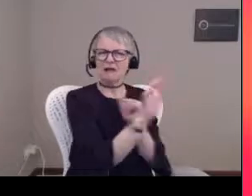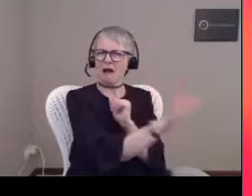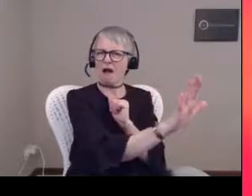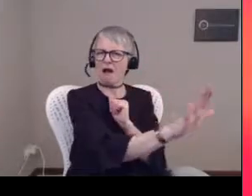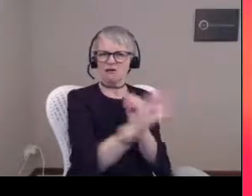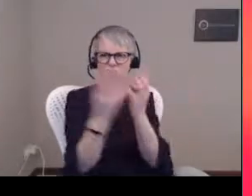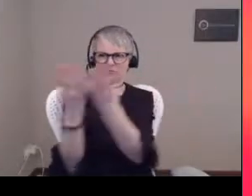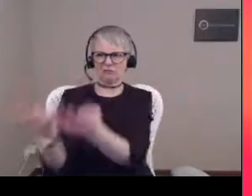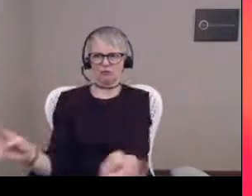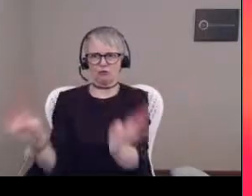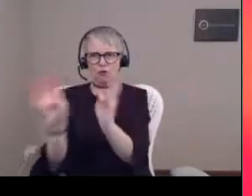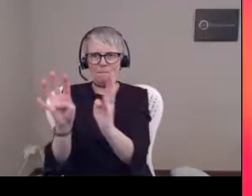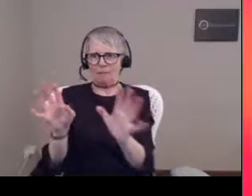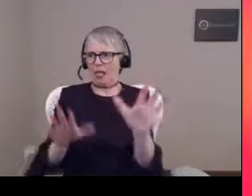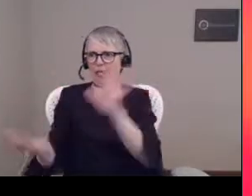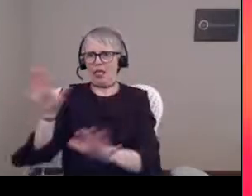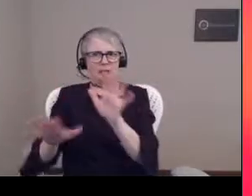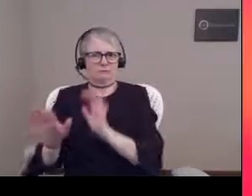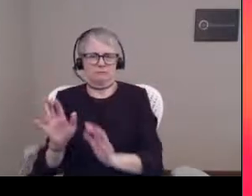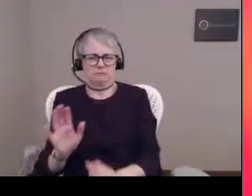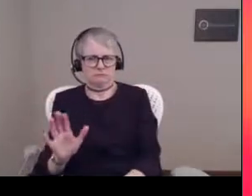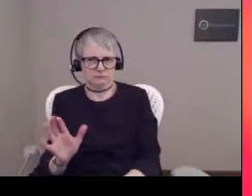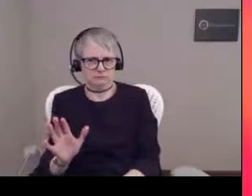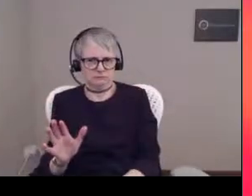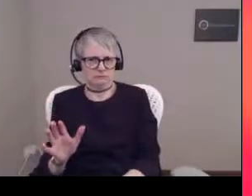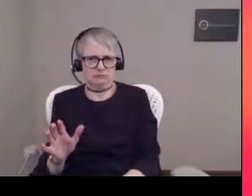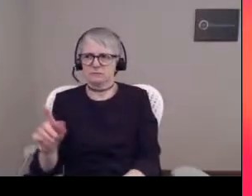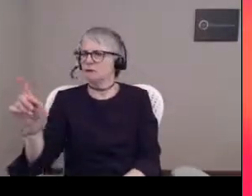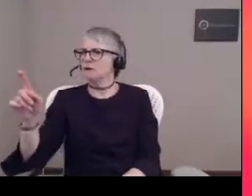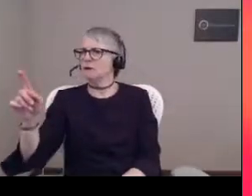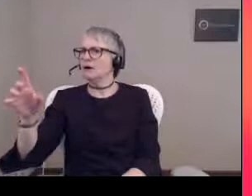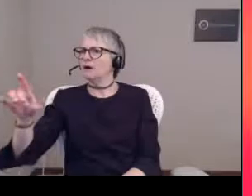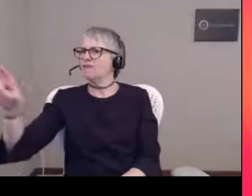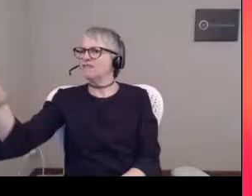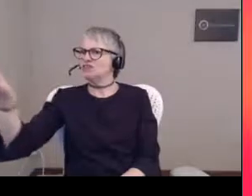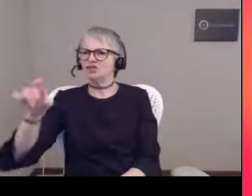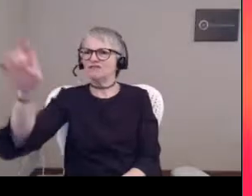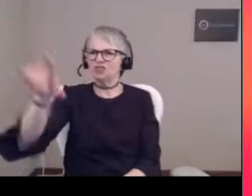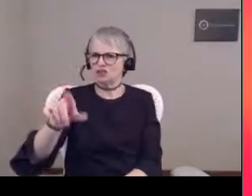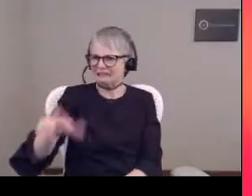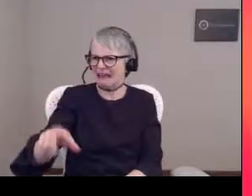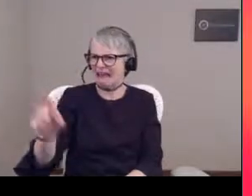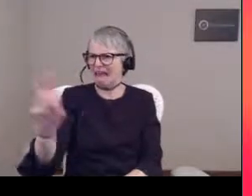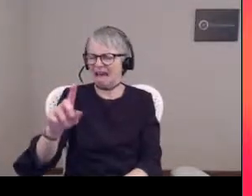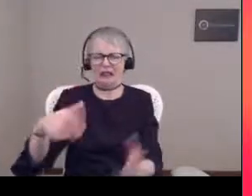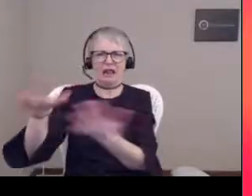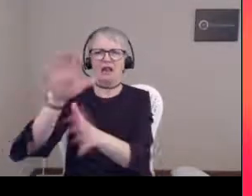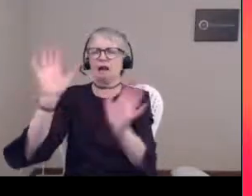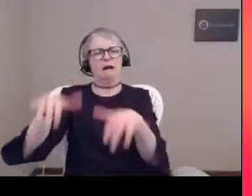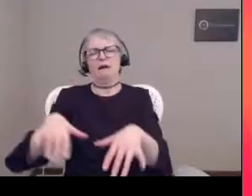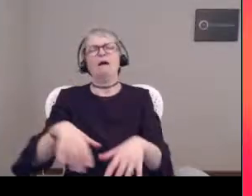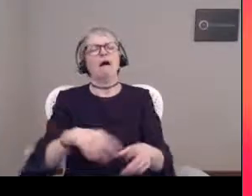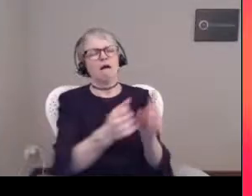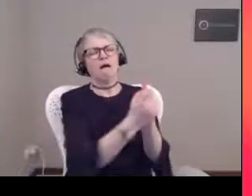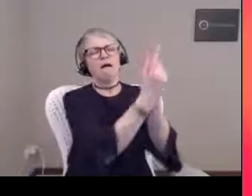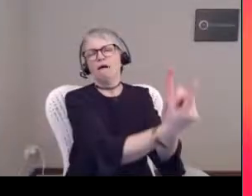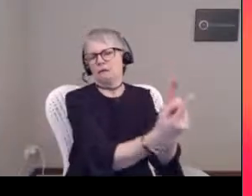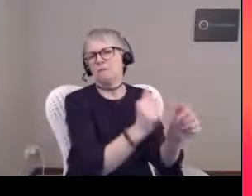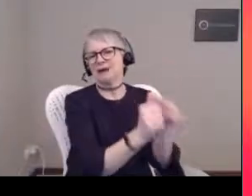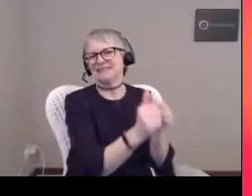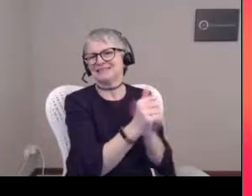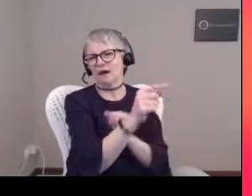being in a group setting and then people coming off the breakout room, you've got to stay there and all that stuff. So, and then we did